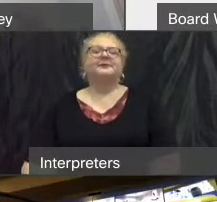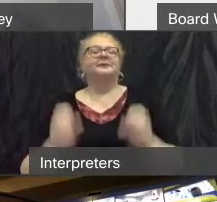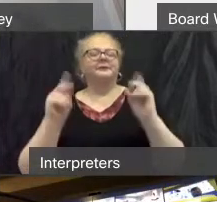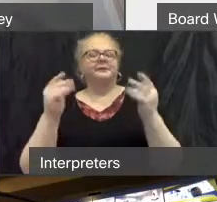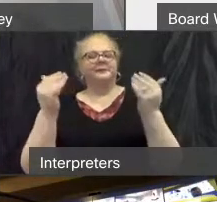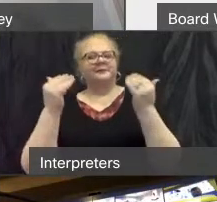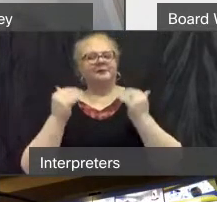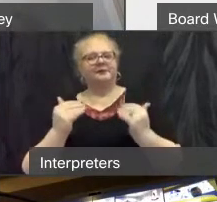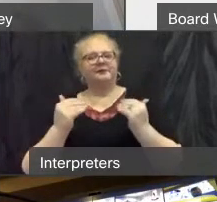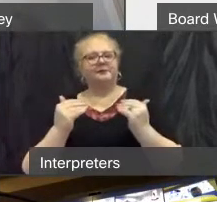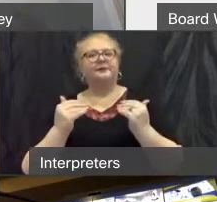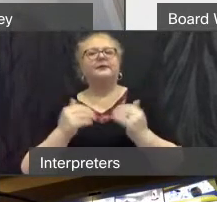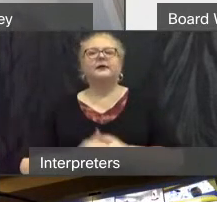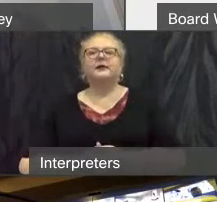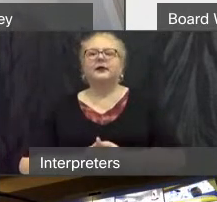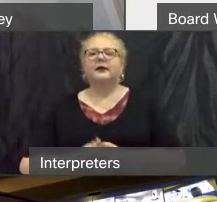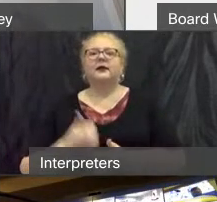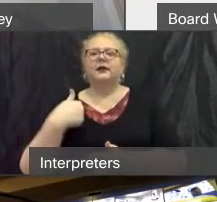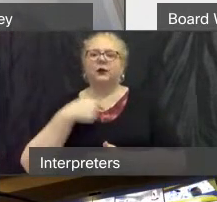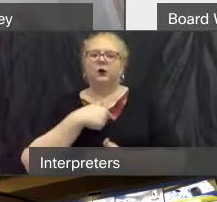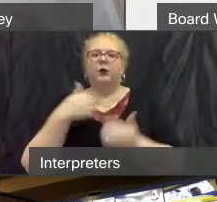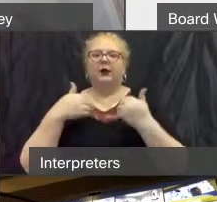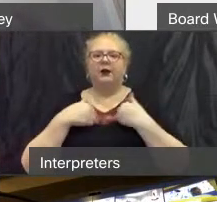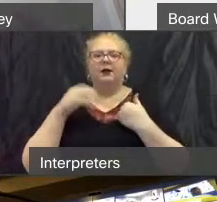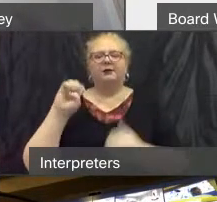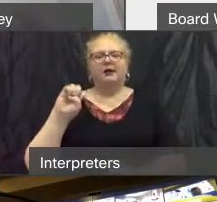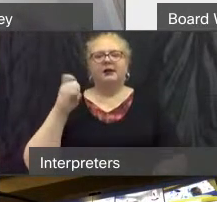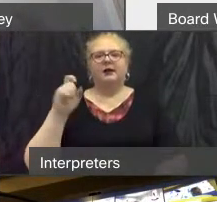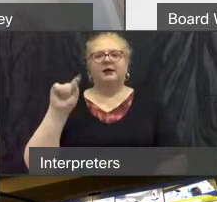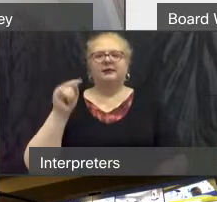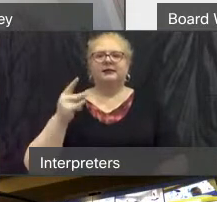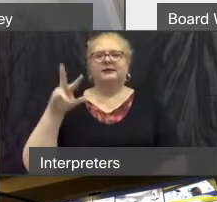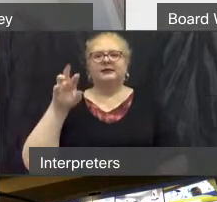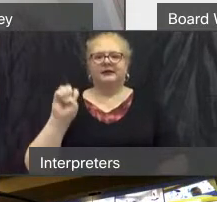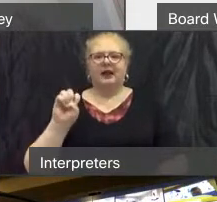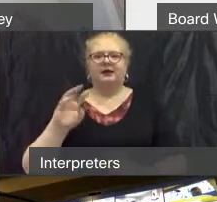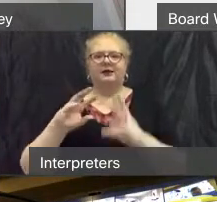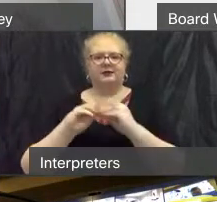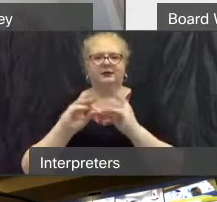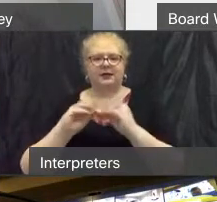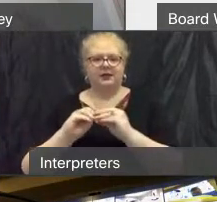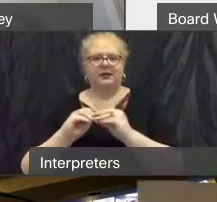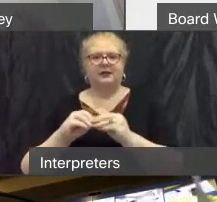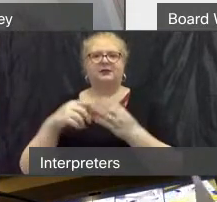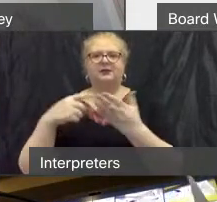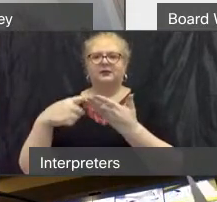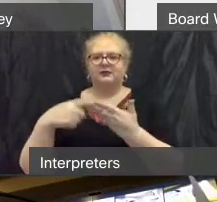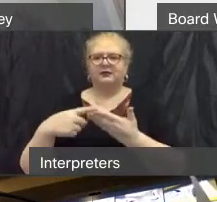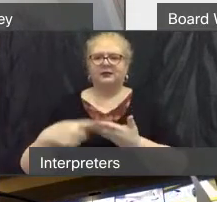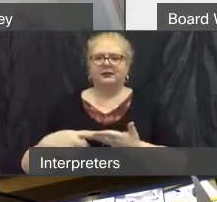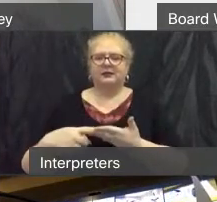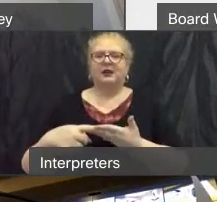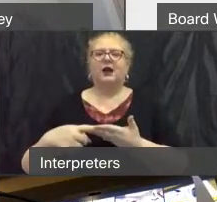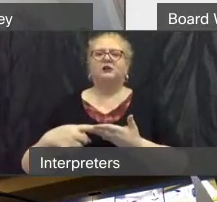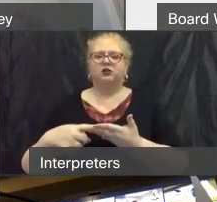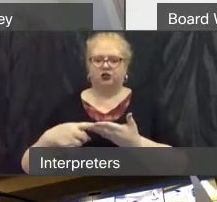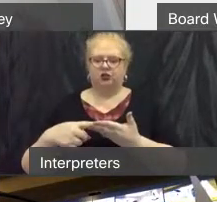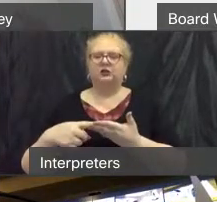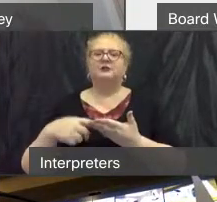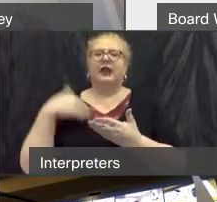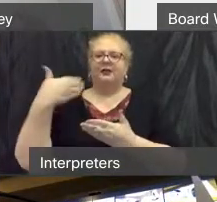Moving forward, we know we have on executive session, and we'll discuss appointments at our next